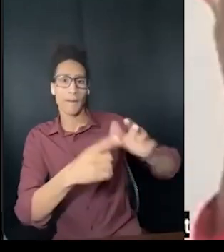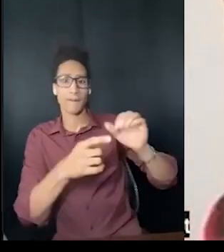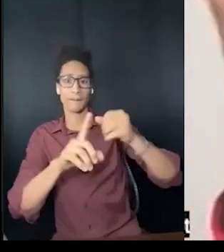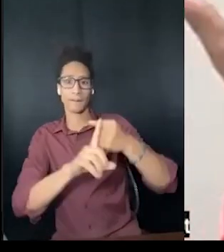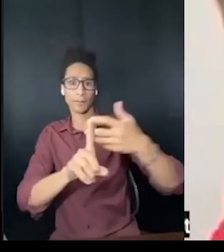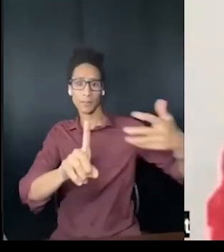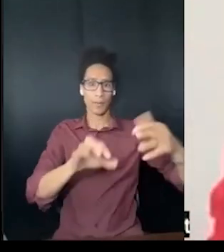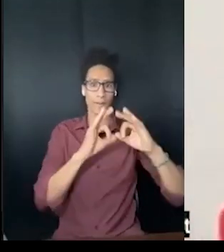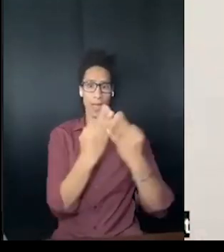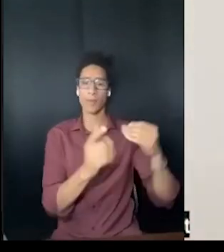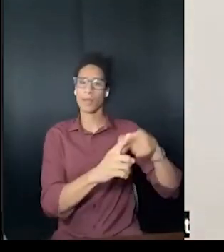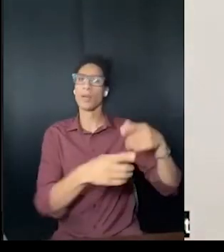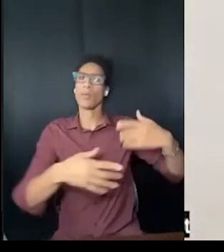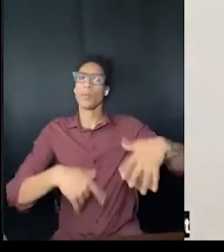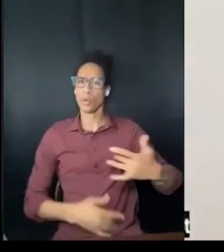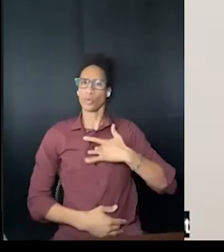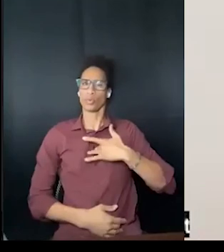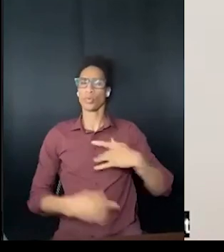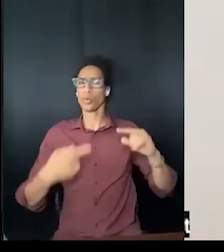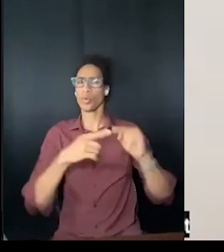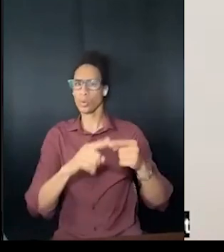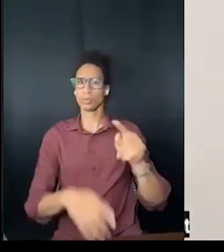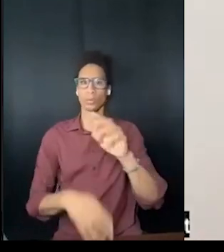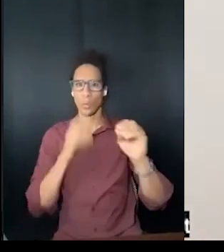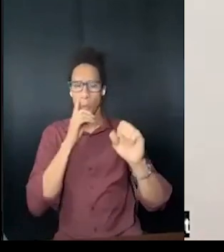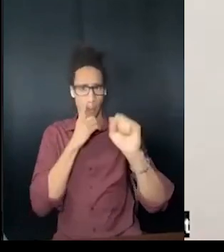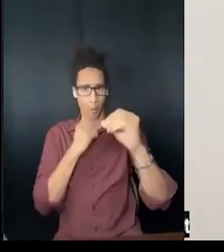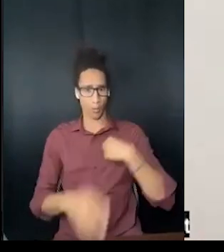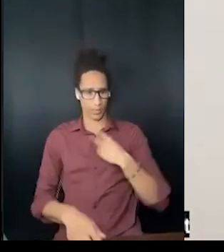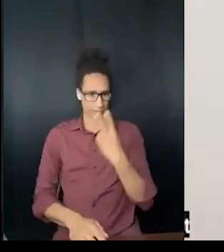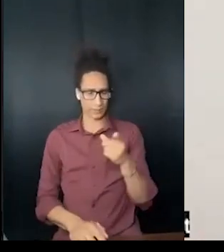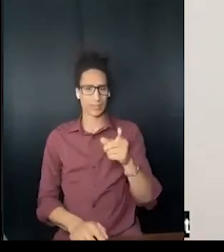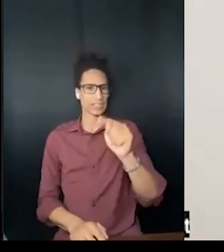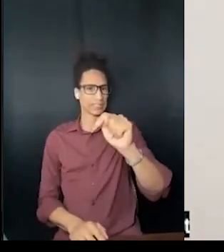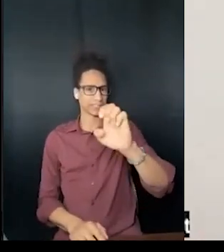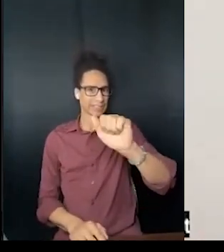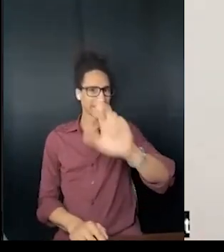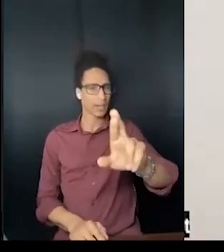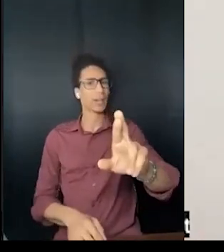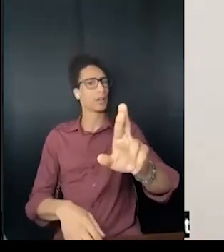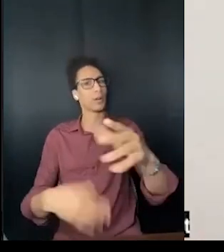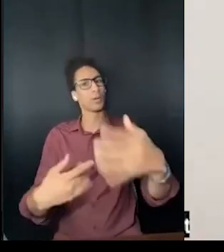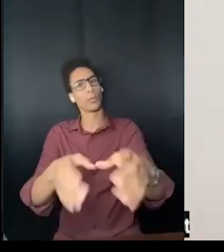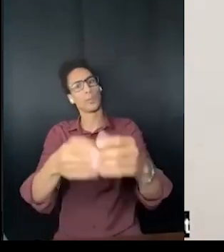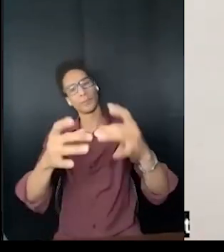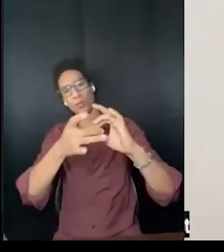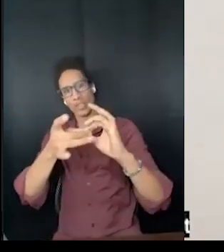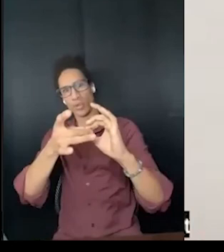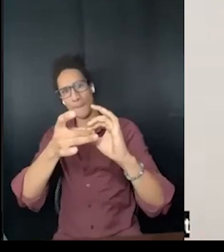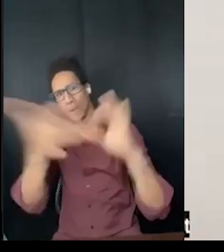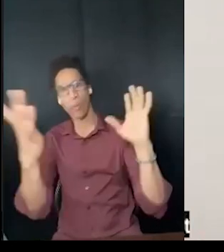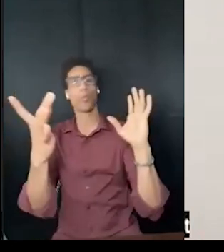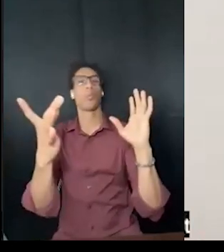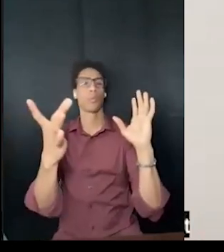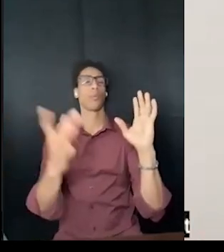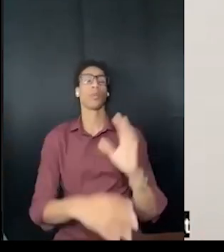so the offense is seen as a tear in the relationships in this community. And what restorative justice